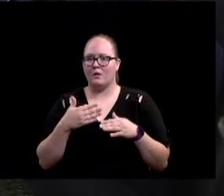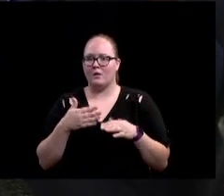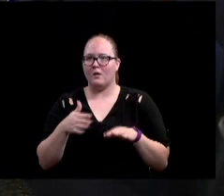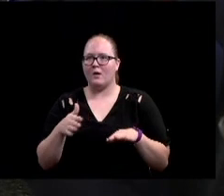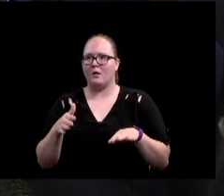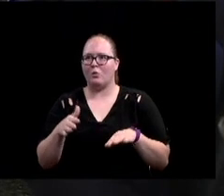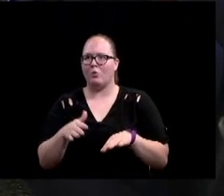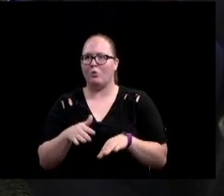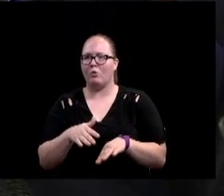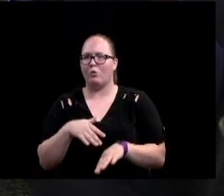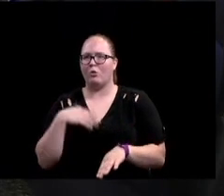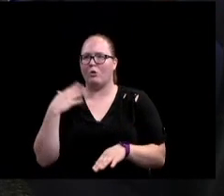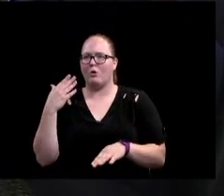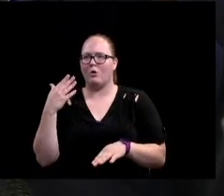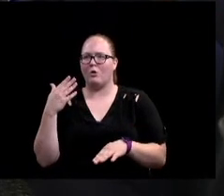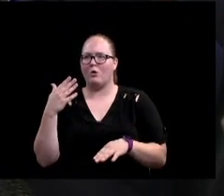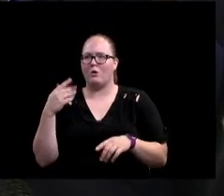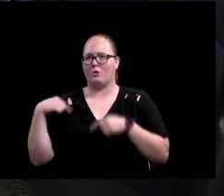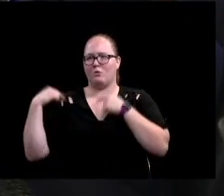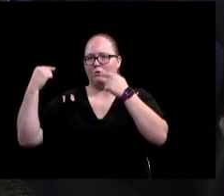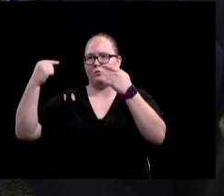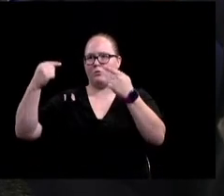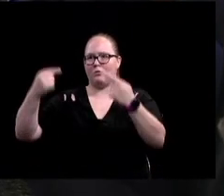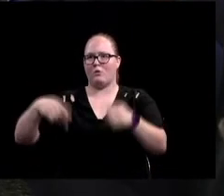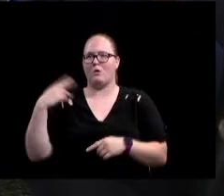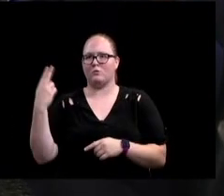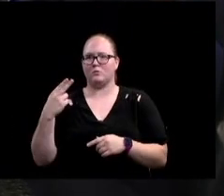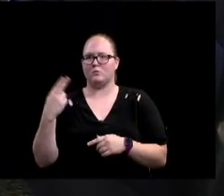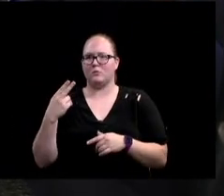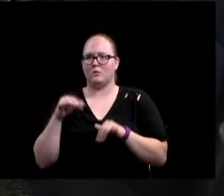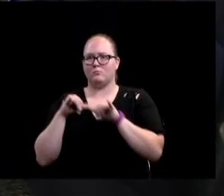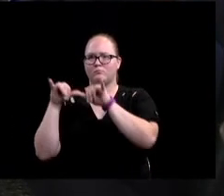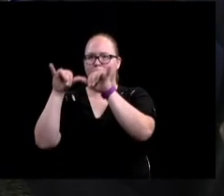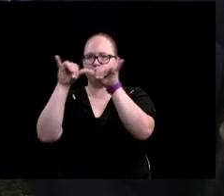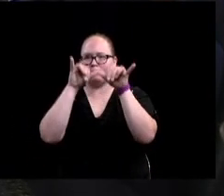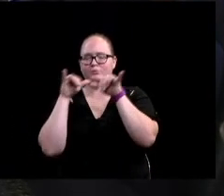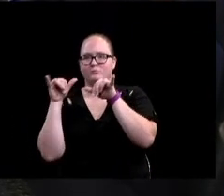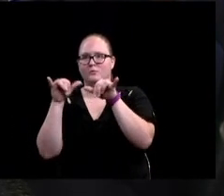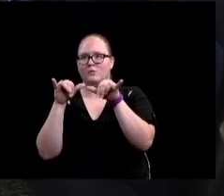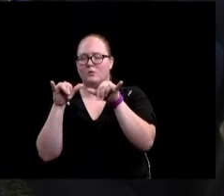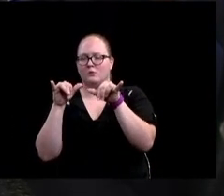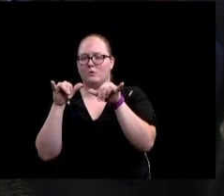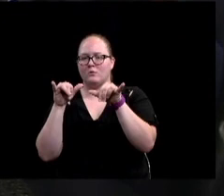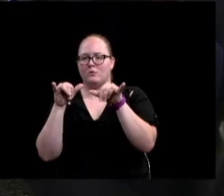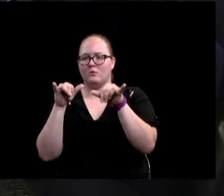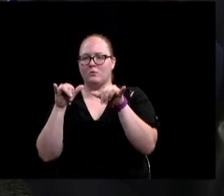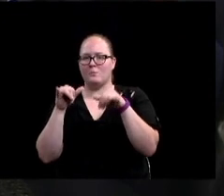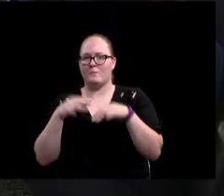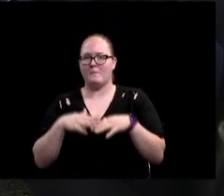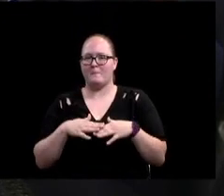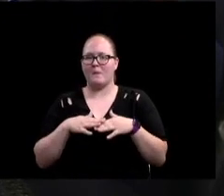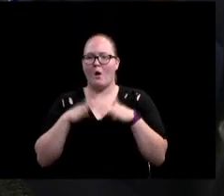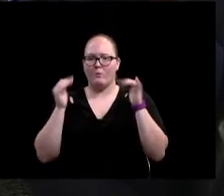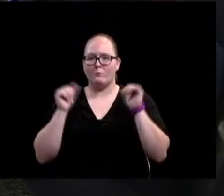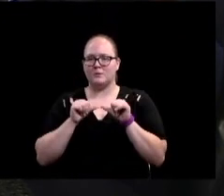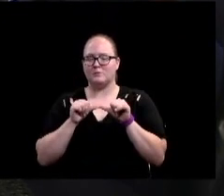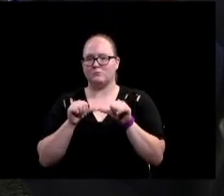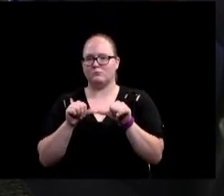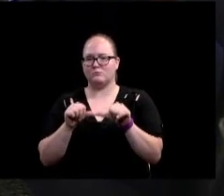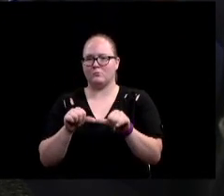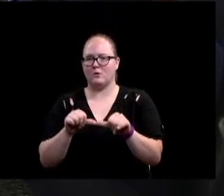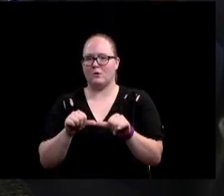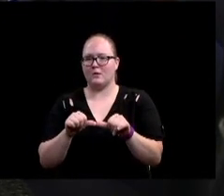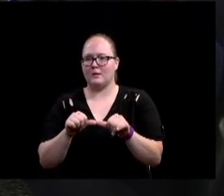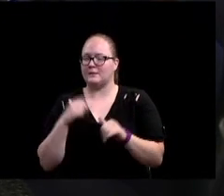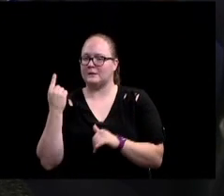hope that I've continued that on. And where that leads you to is that sometimes you have to not only